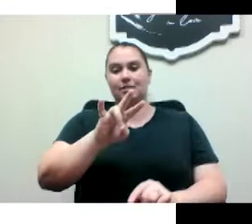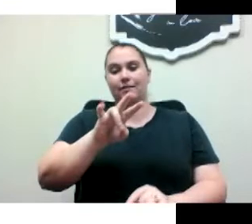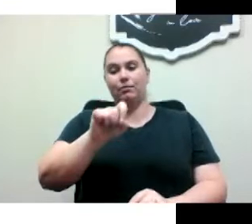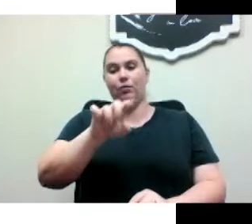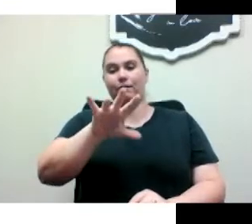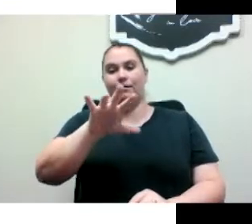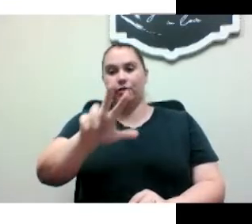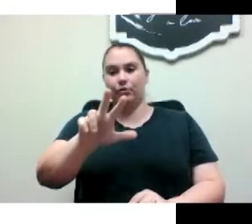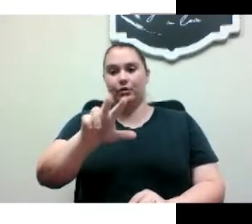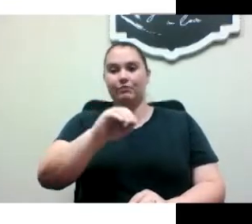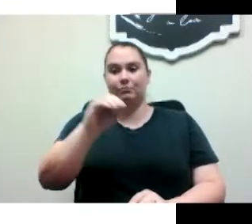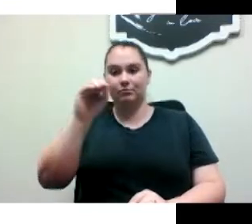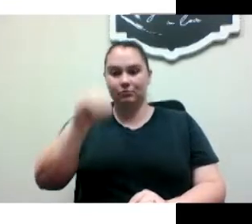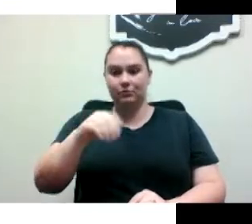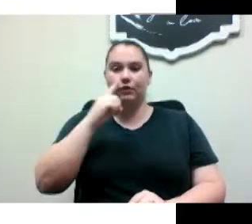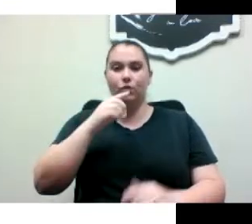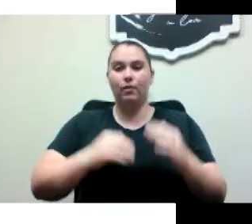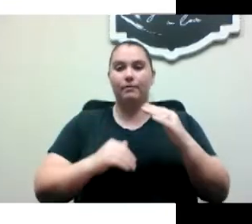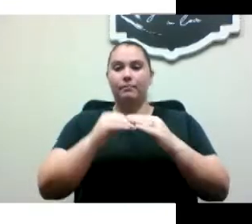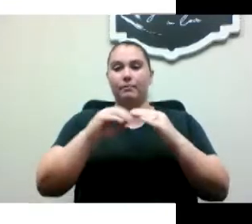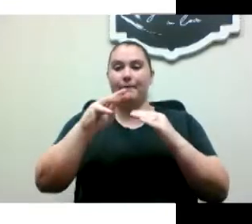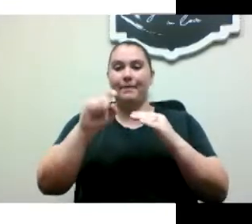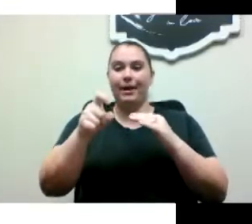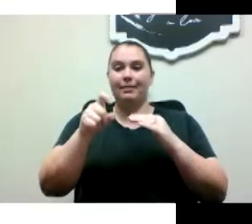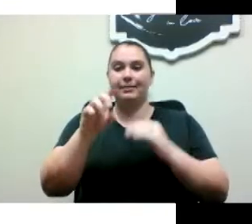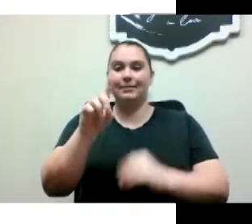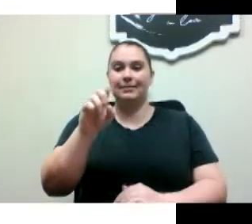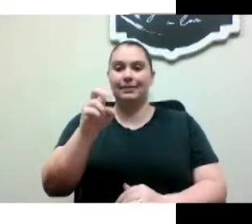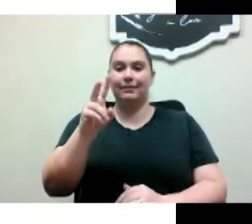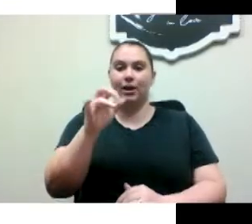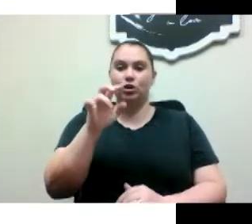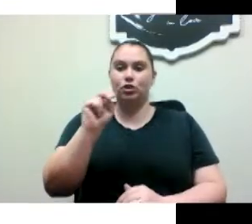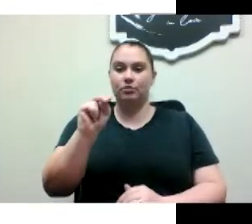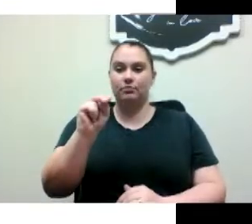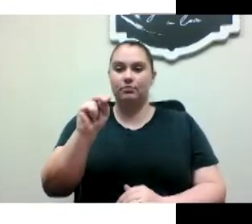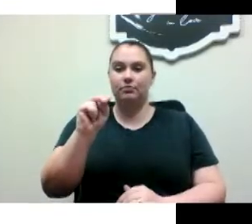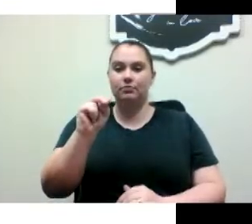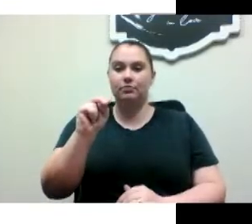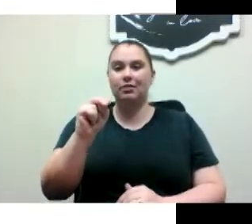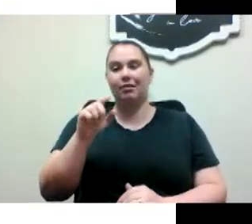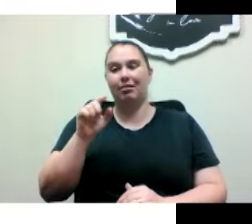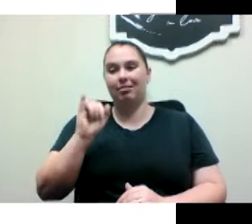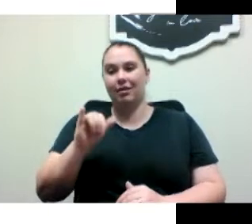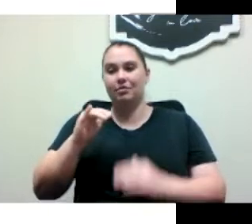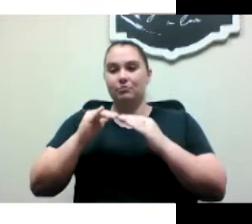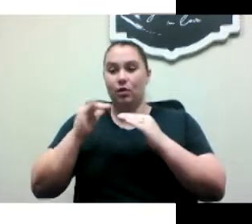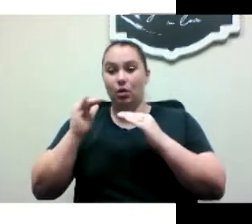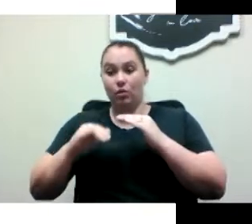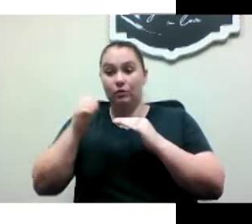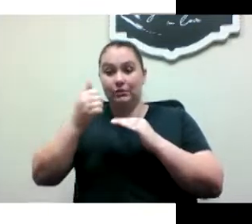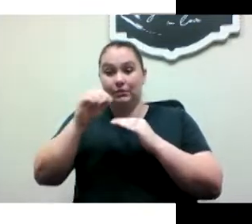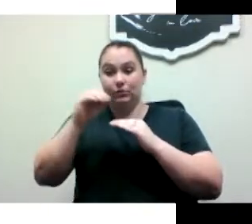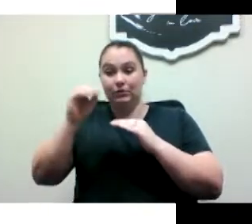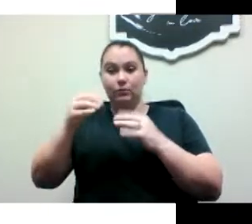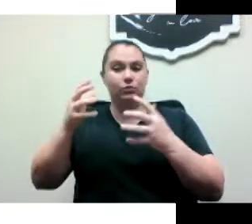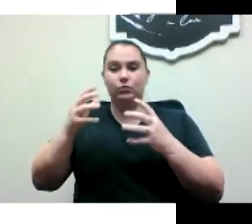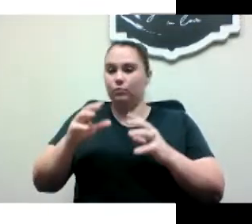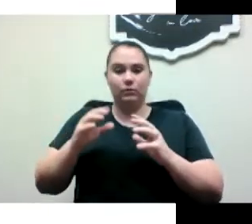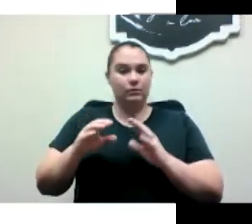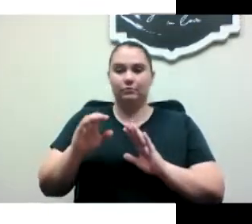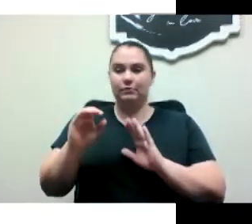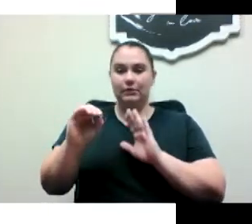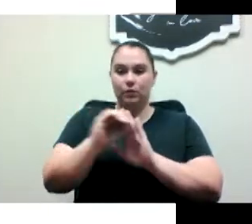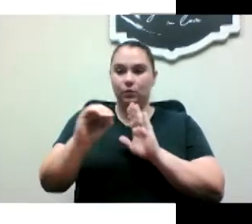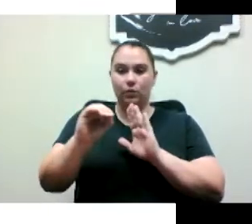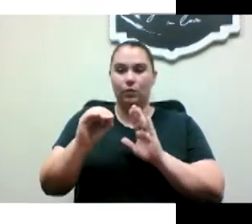7.53% maximum deviation. It was below 10%, did not try to get to 0 because did